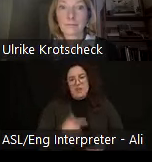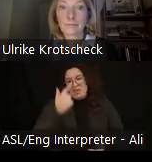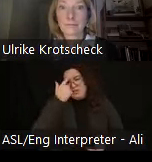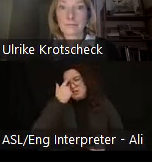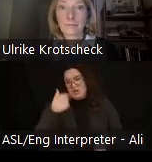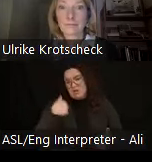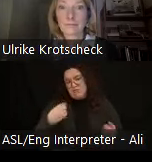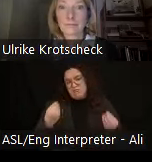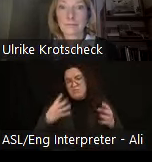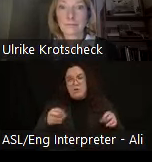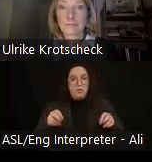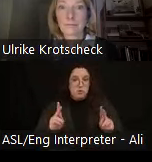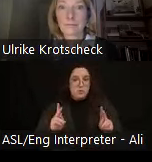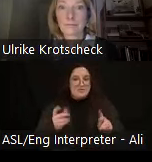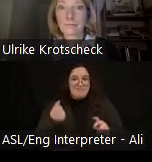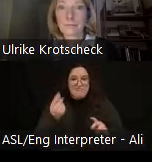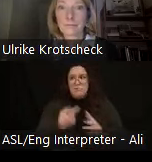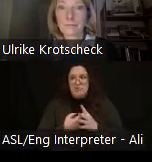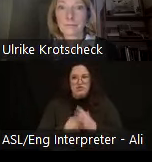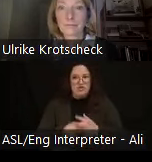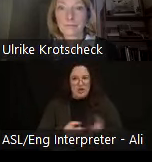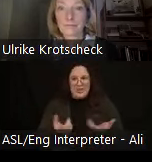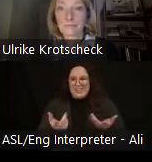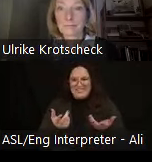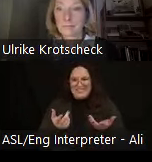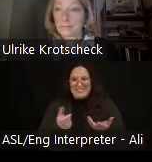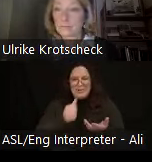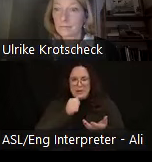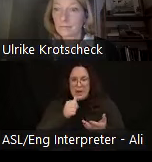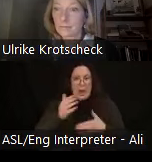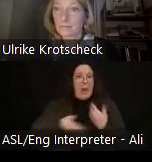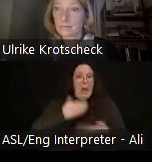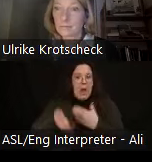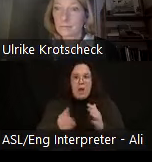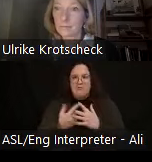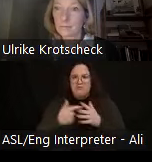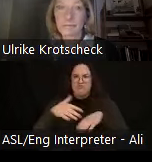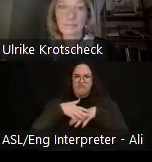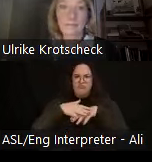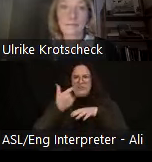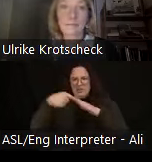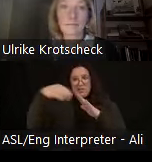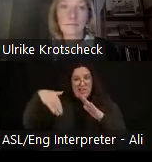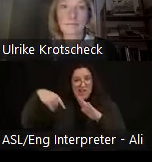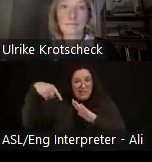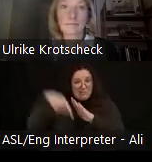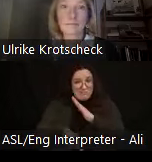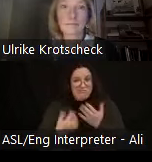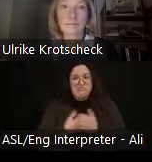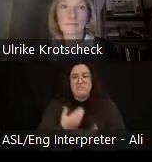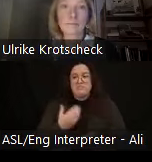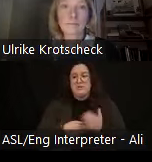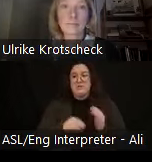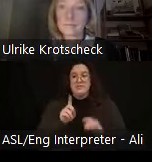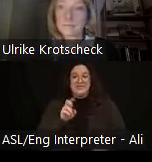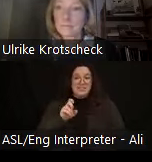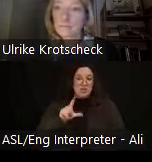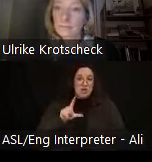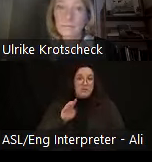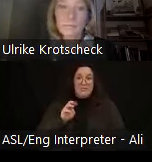are at the tip of this iceberg. And the question is, maybe Deir el-Medina is unusual in the quantity